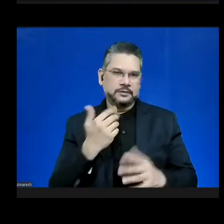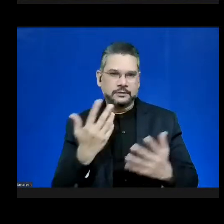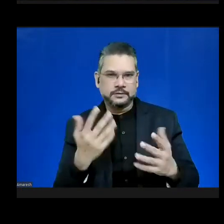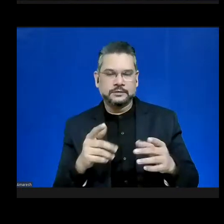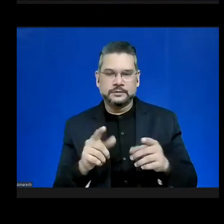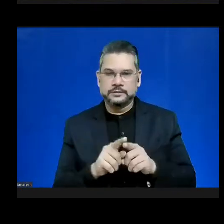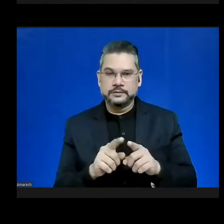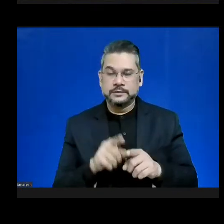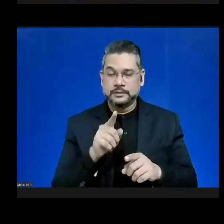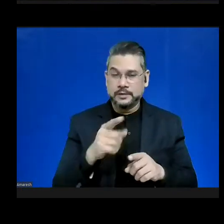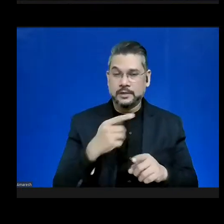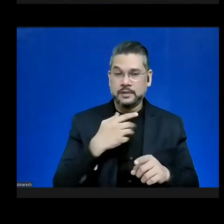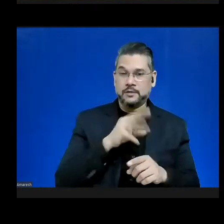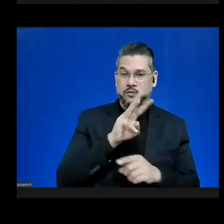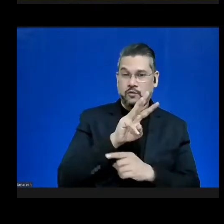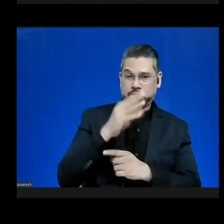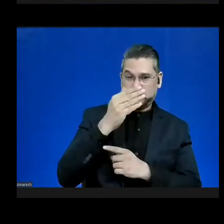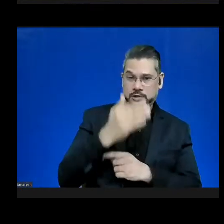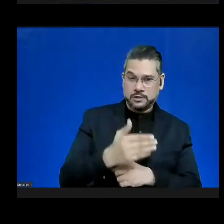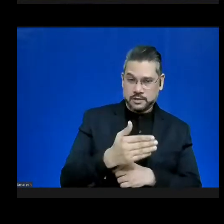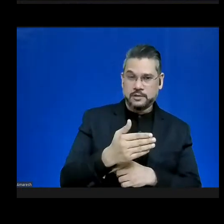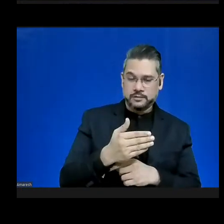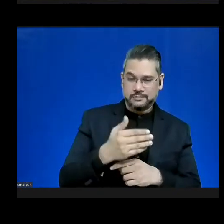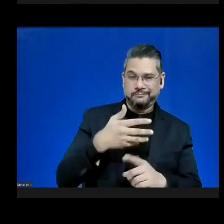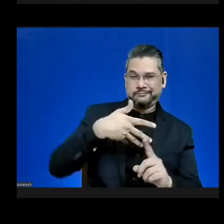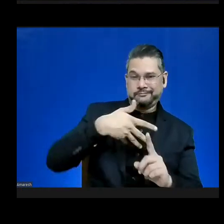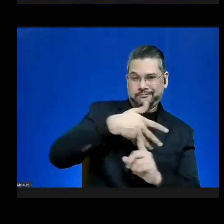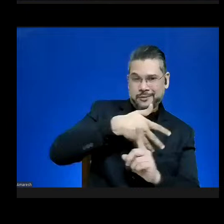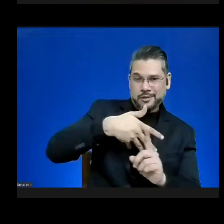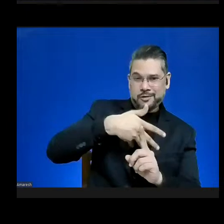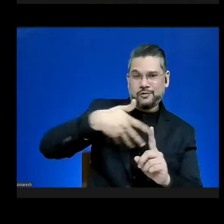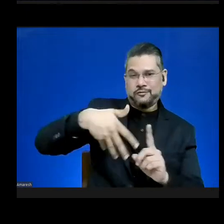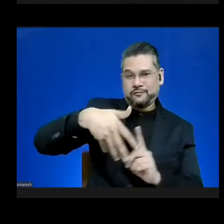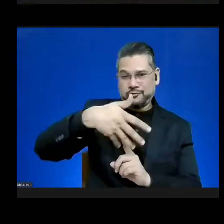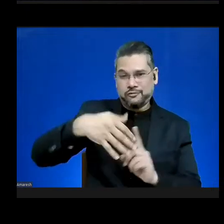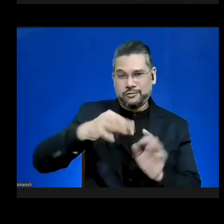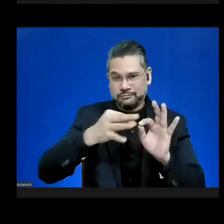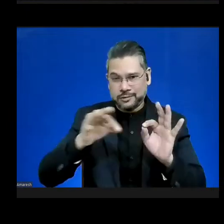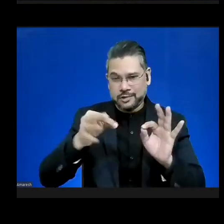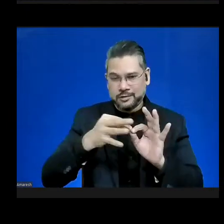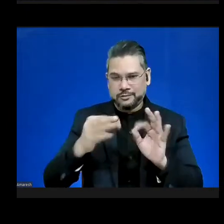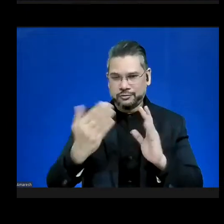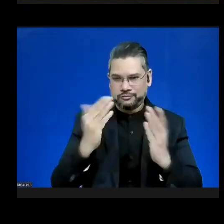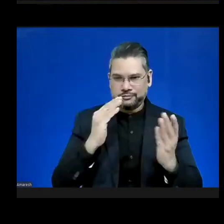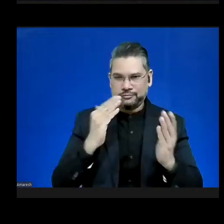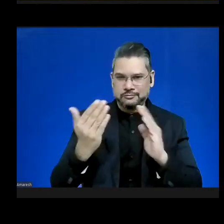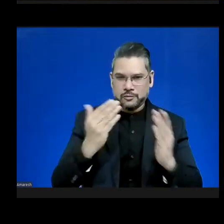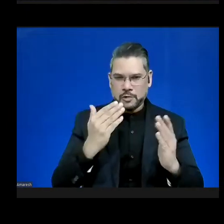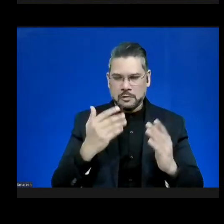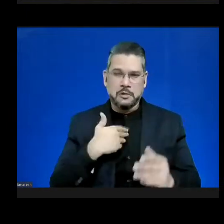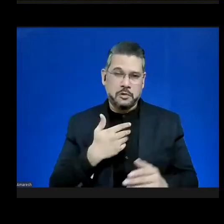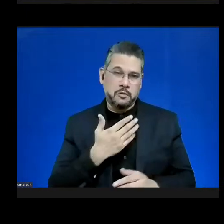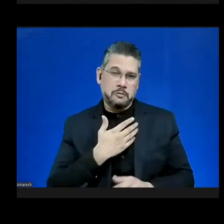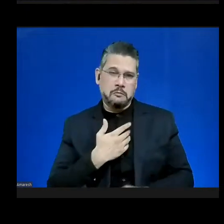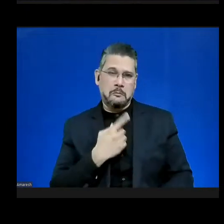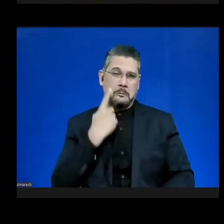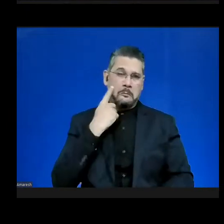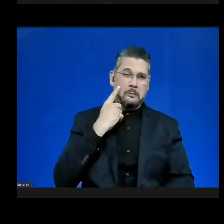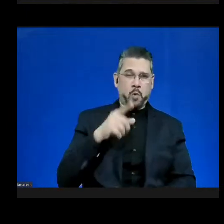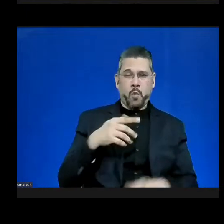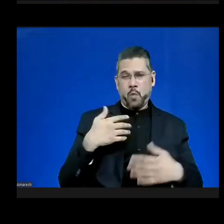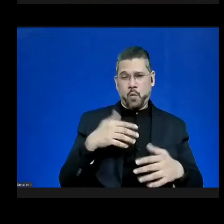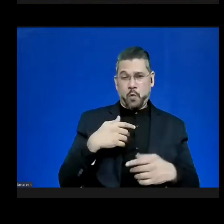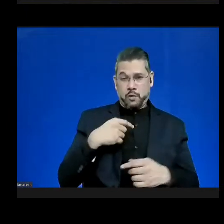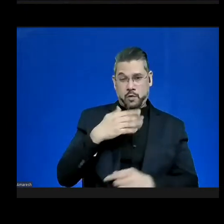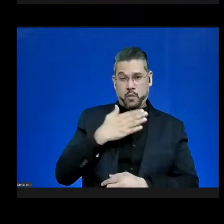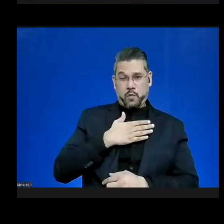on the foreground and background, it may be very jazzy or maybe very what you call colorful to us, but for a person